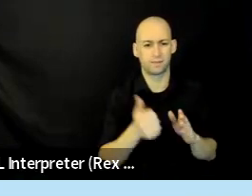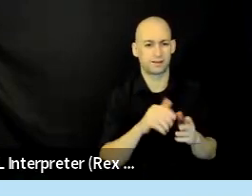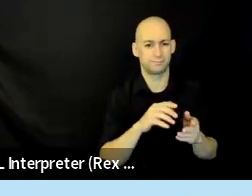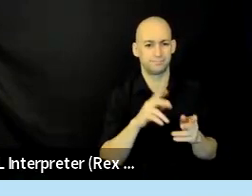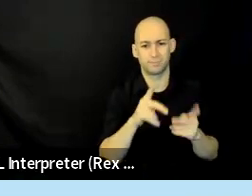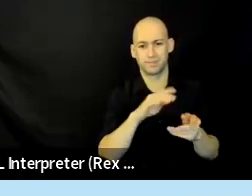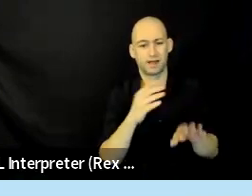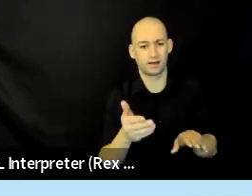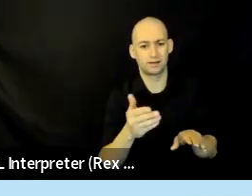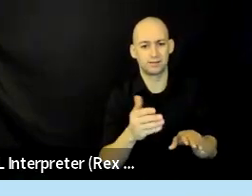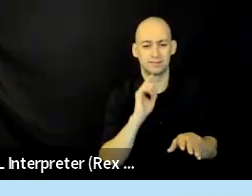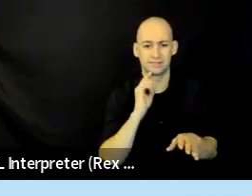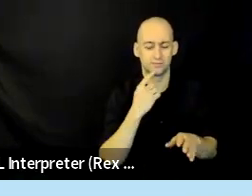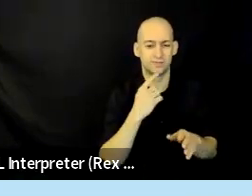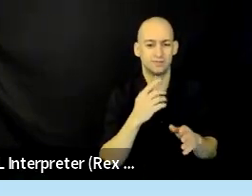injuries. Next.